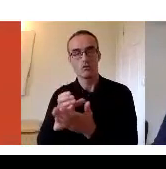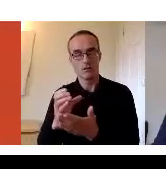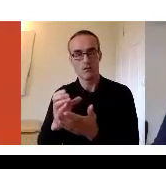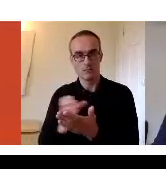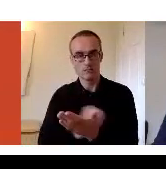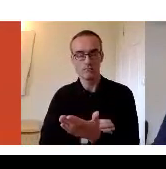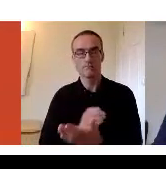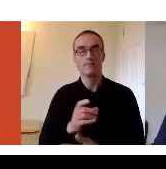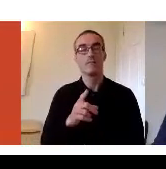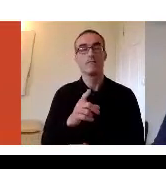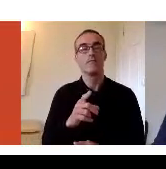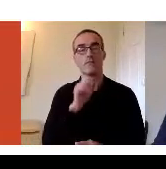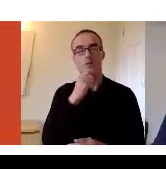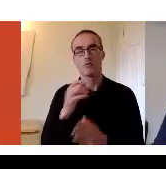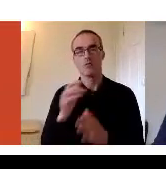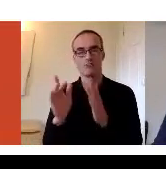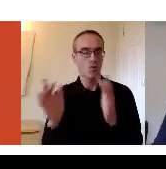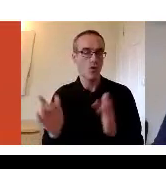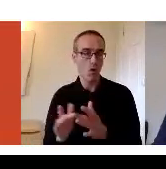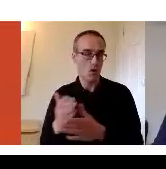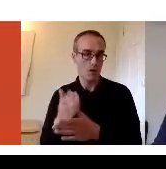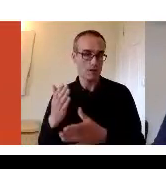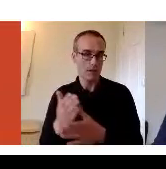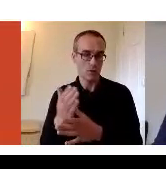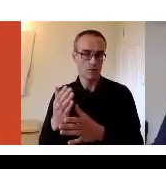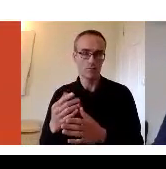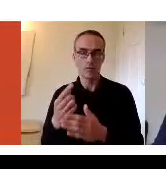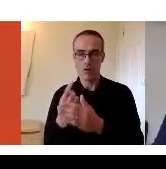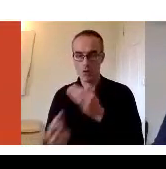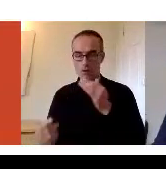online session regarding this charter specifically.